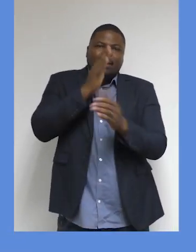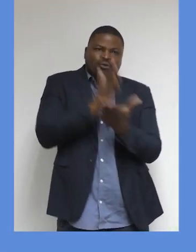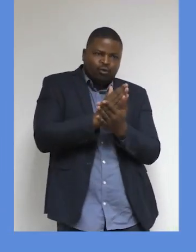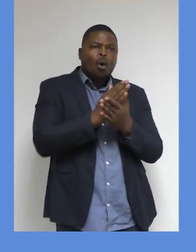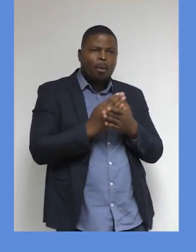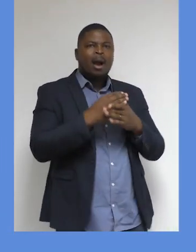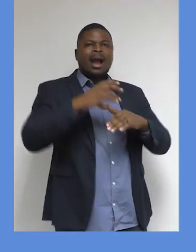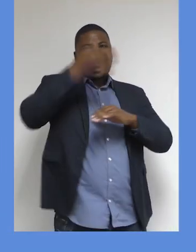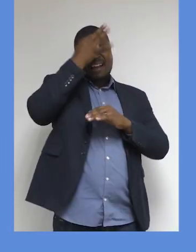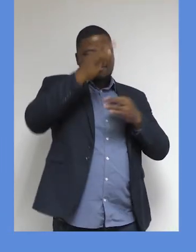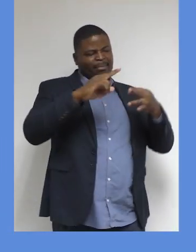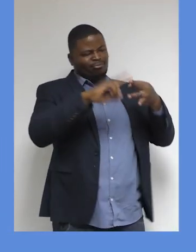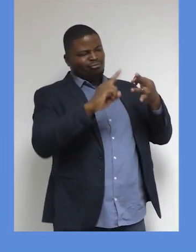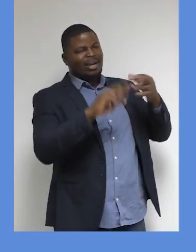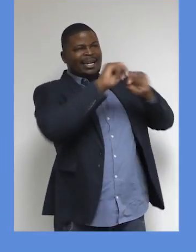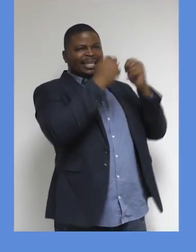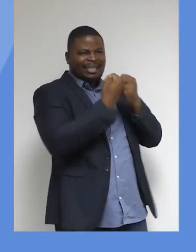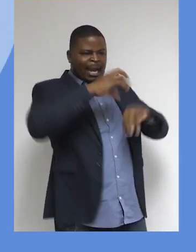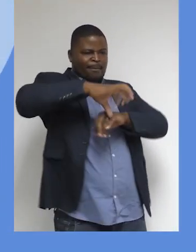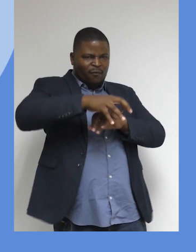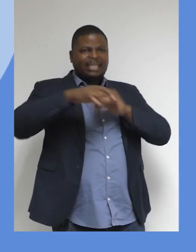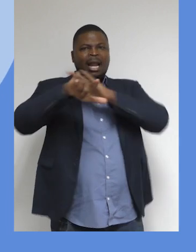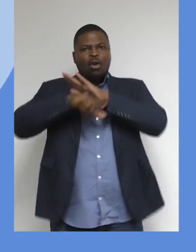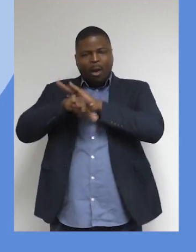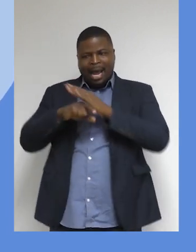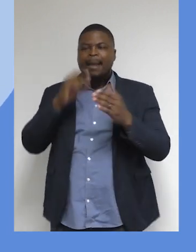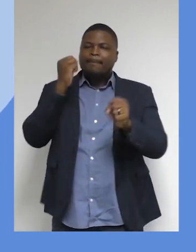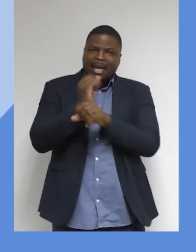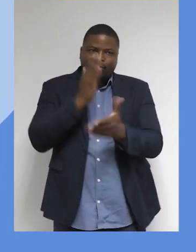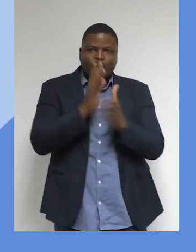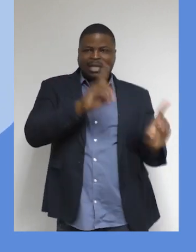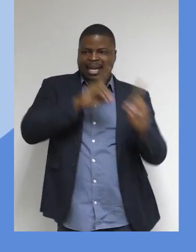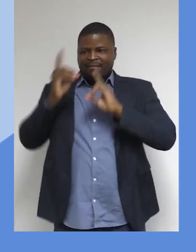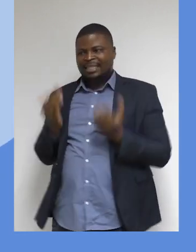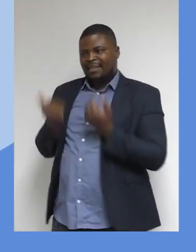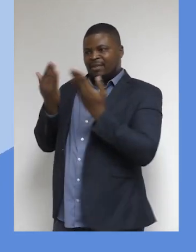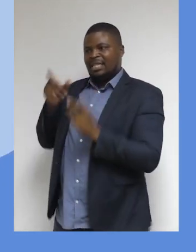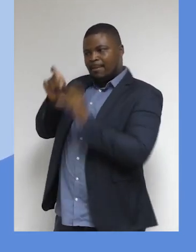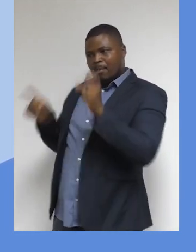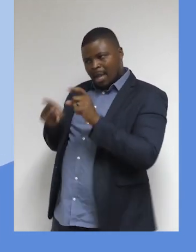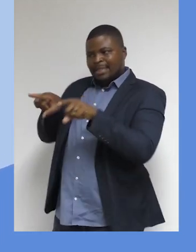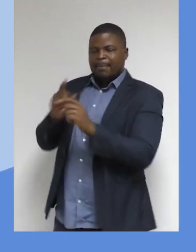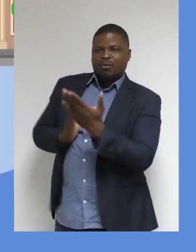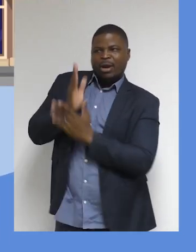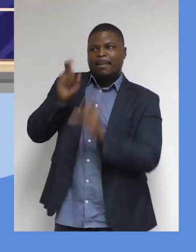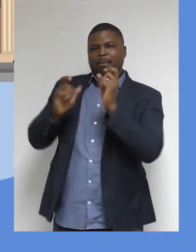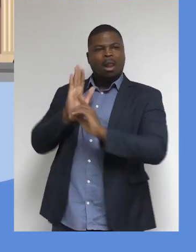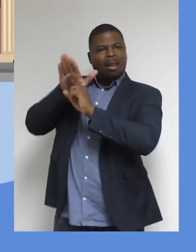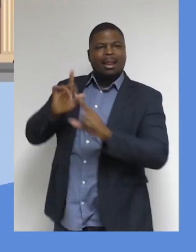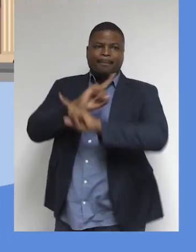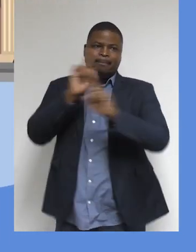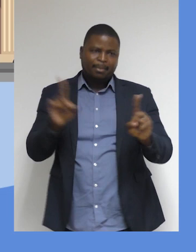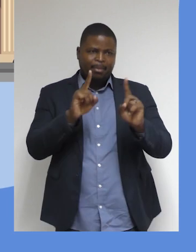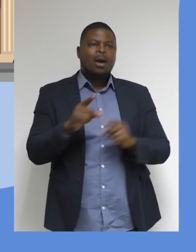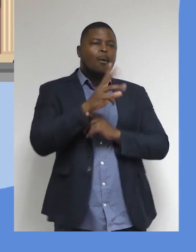spheres of government deliver on their constitutional mandate. As a citizen, you can make your voice heard in Parliament about the provision